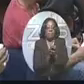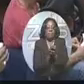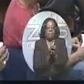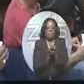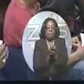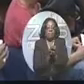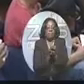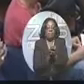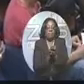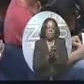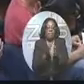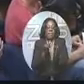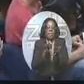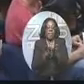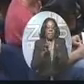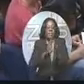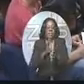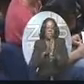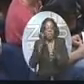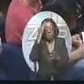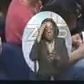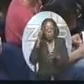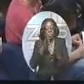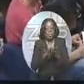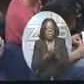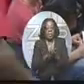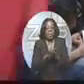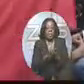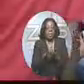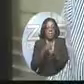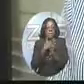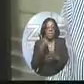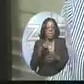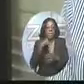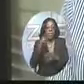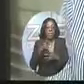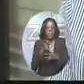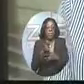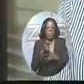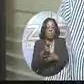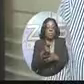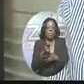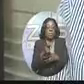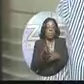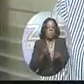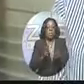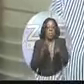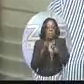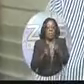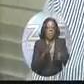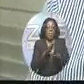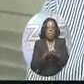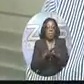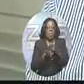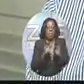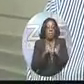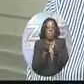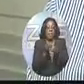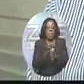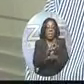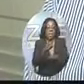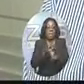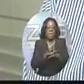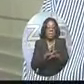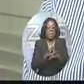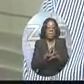without. And that's fine. I mean, you know, obviously they told the delegates what they wanted to hear or what they needed to hear. And